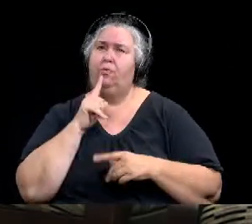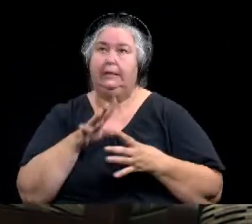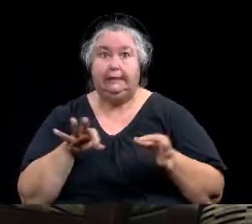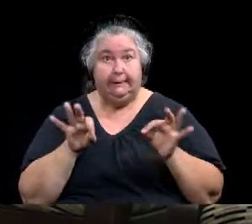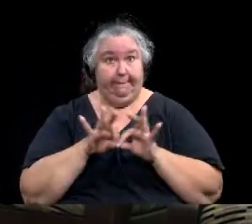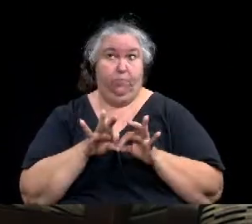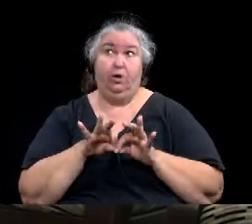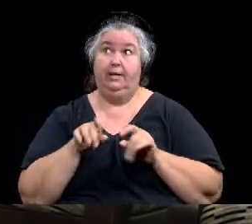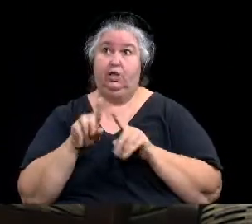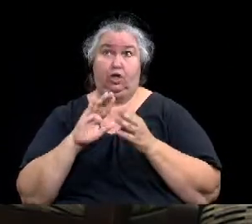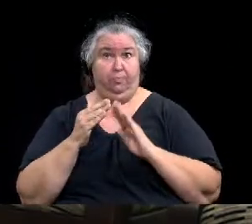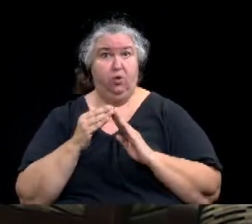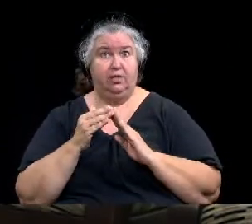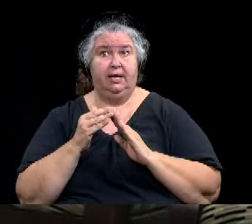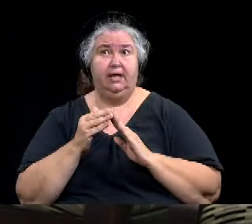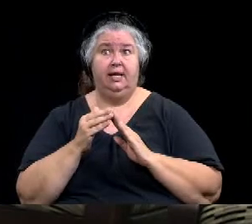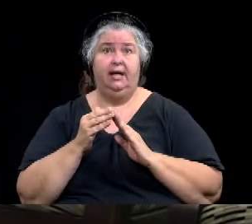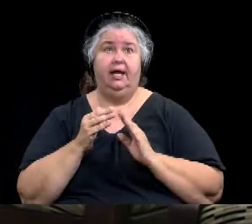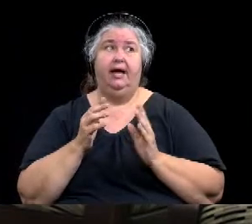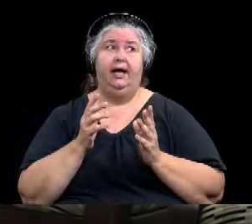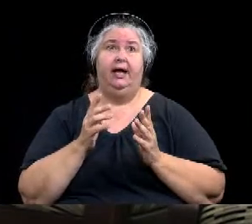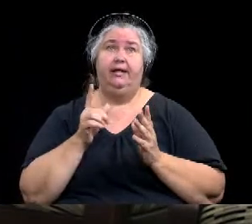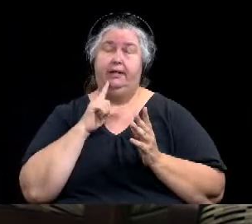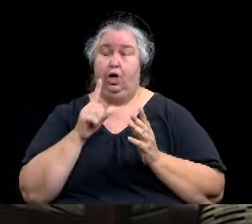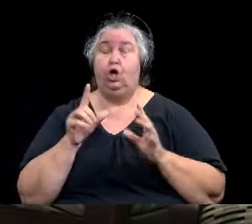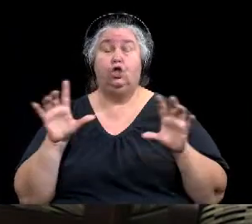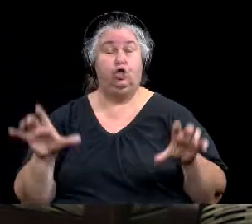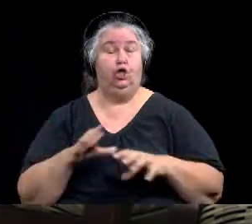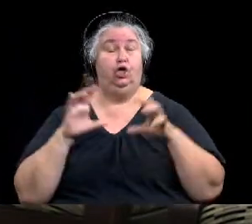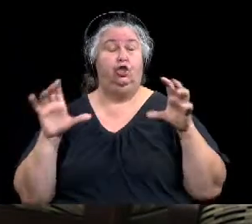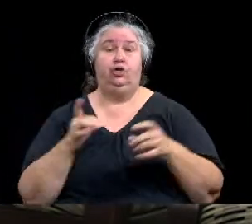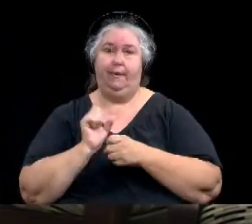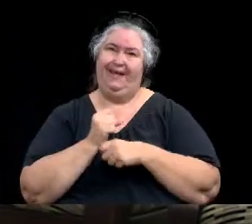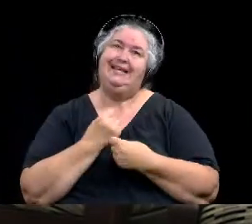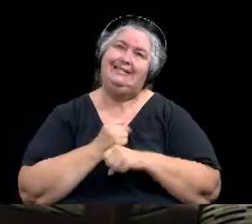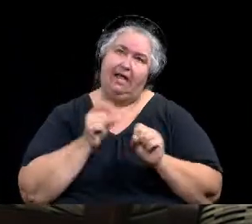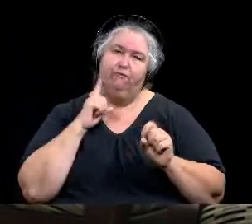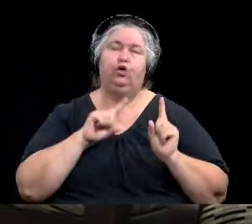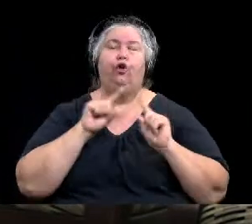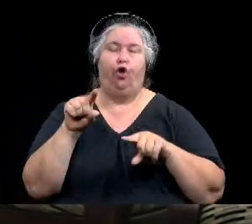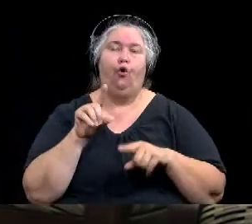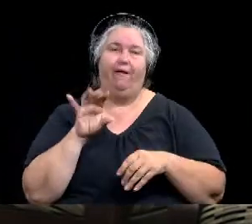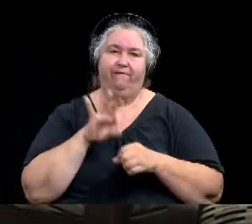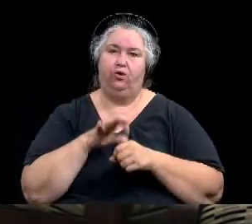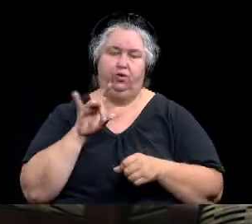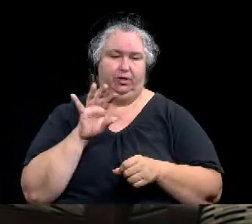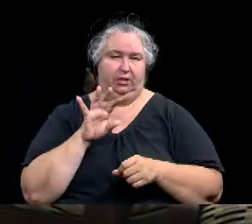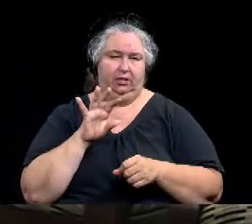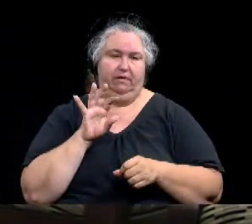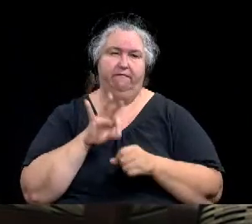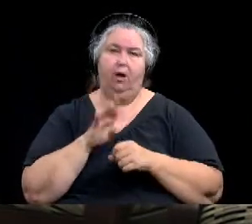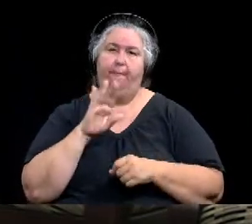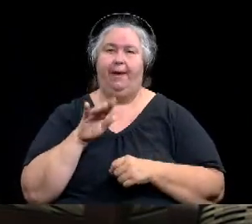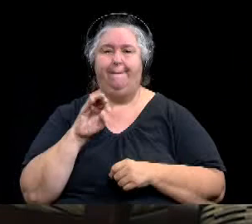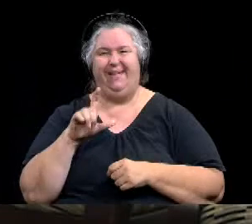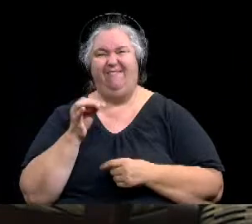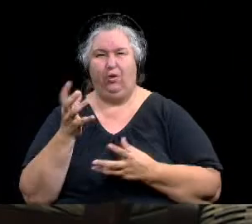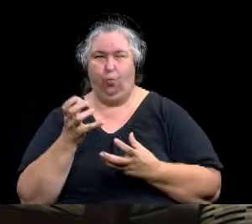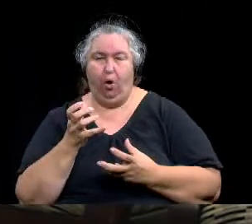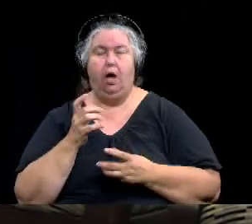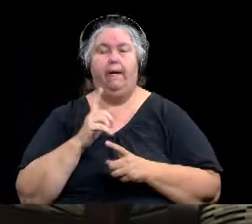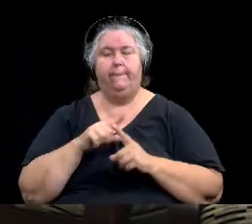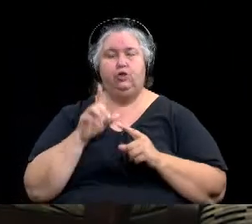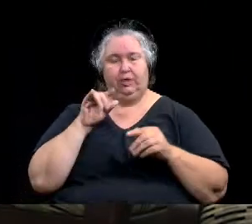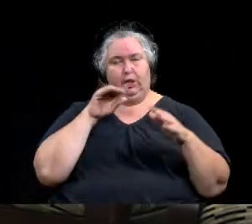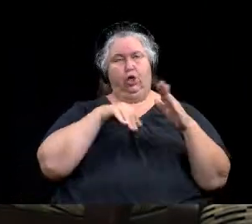us as a community. And they're going extra and over and above to make it safe for you to vote. You can vote by mail if you want to, but certainly